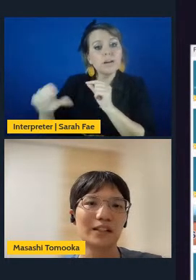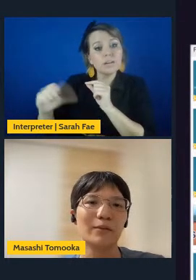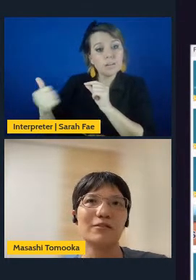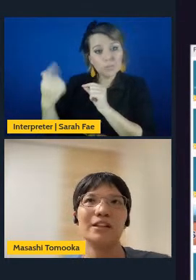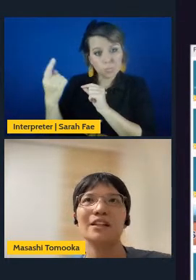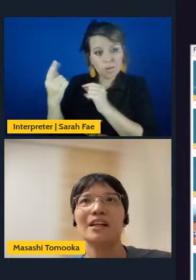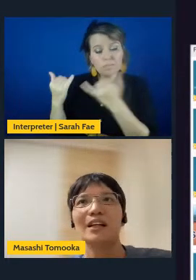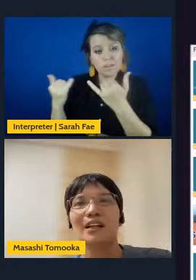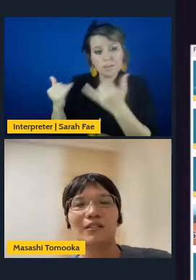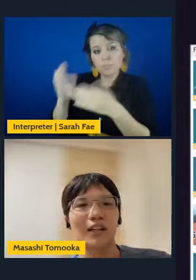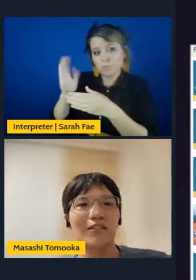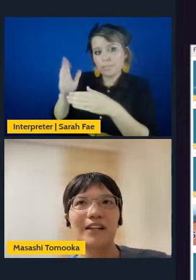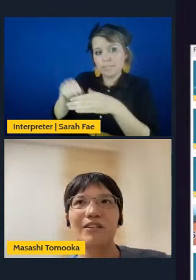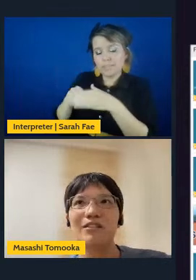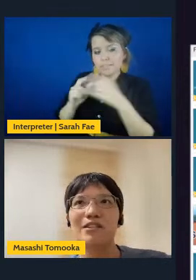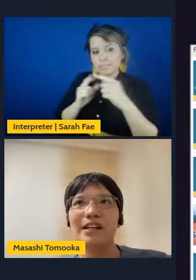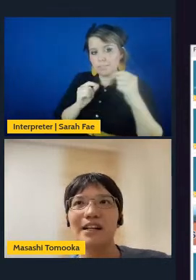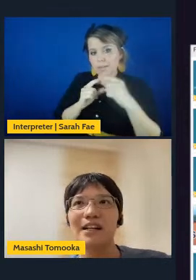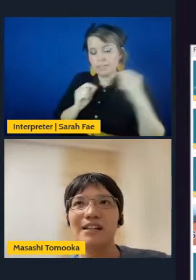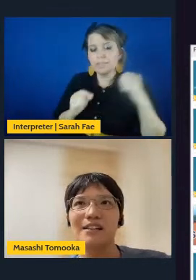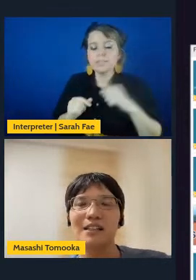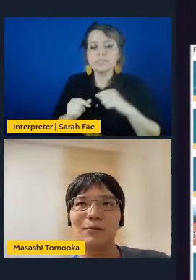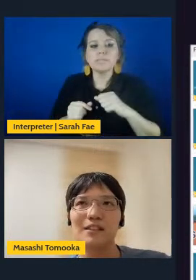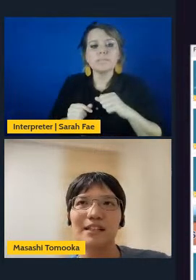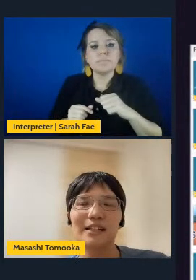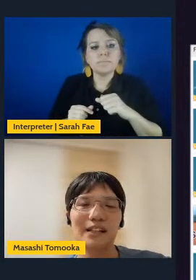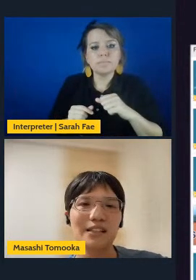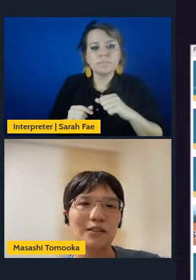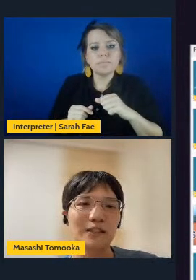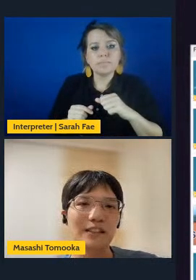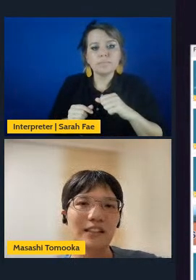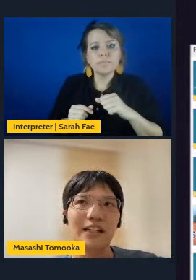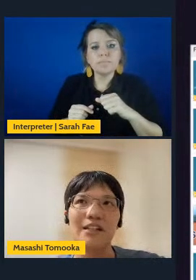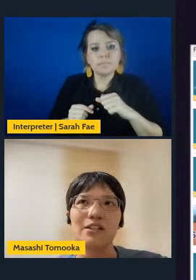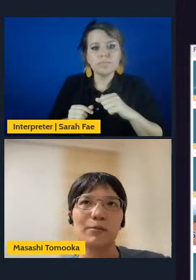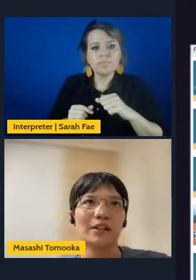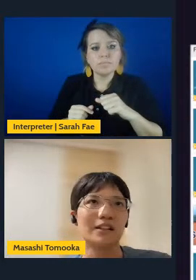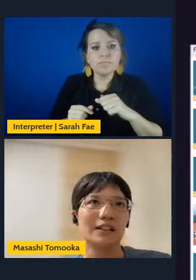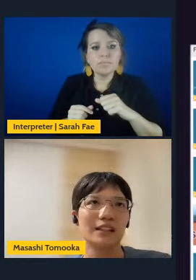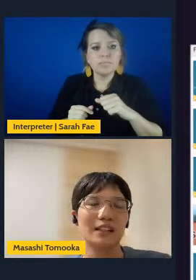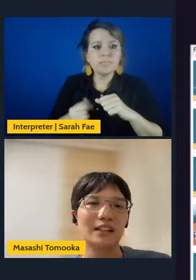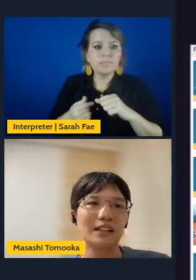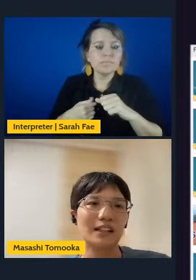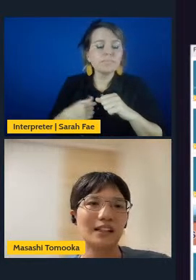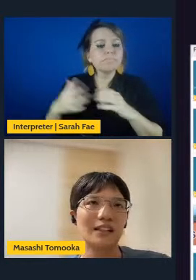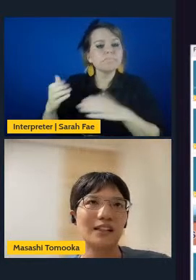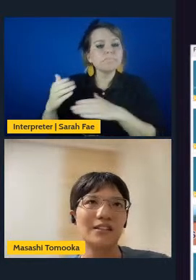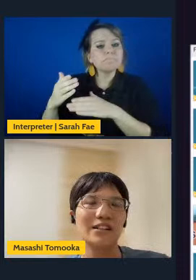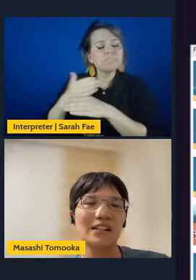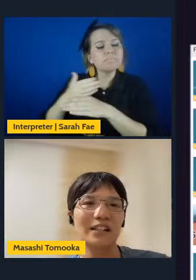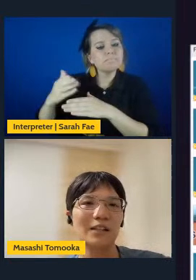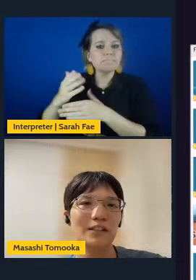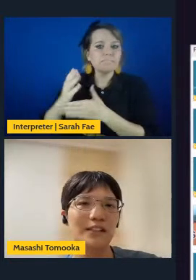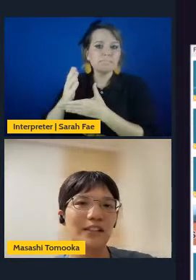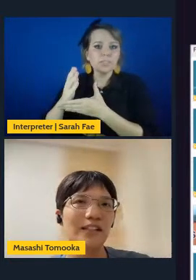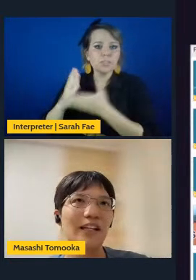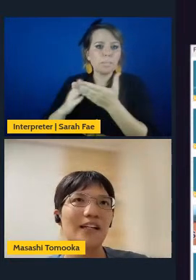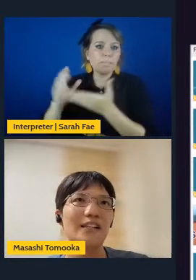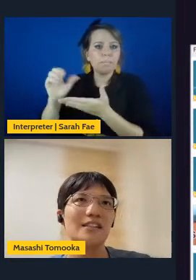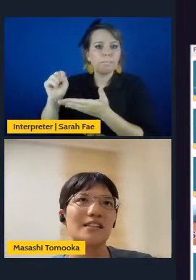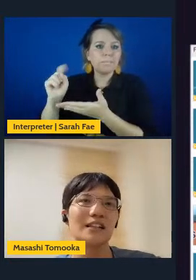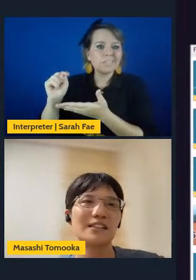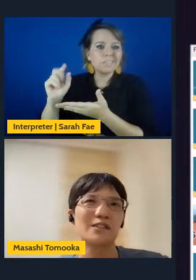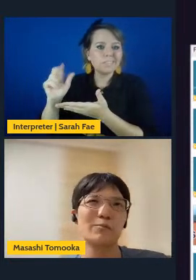track 1, by the way. So I'd like to share some status of CDK in Japan. Actually, AWS